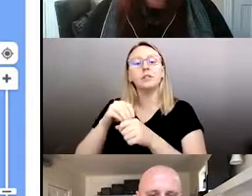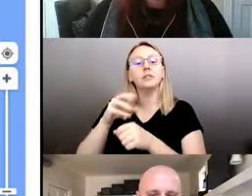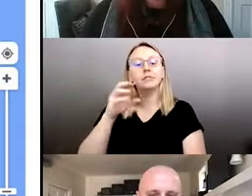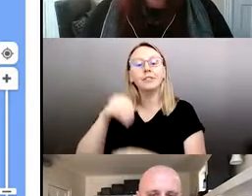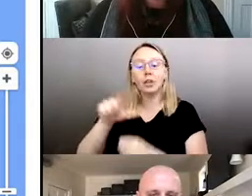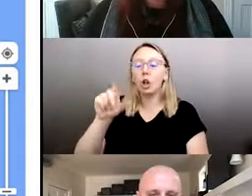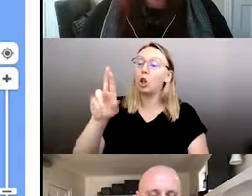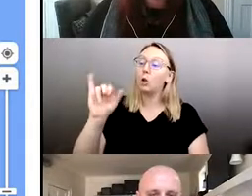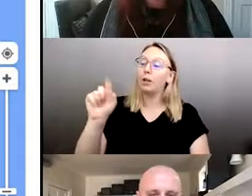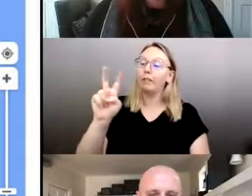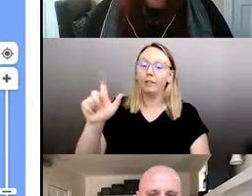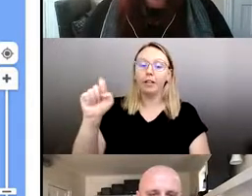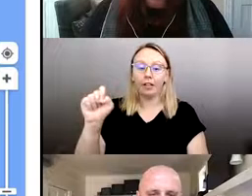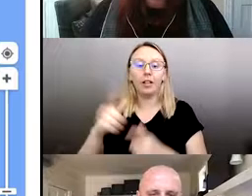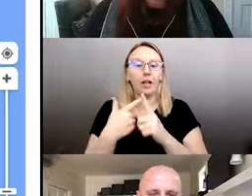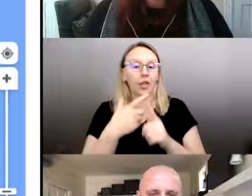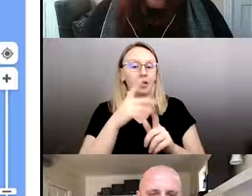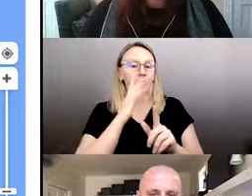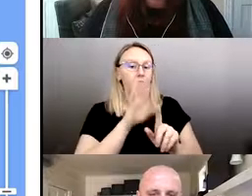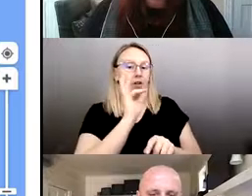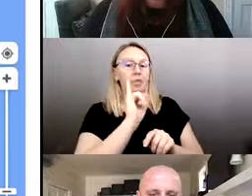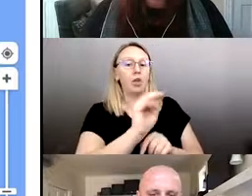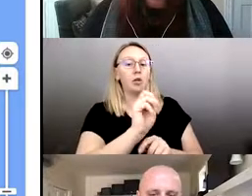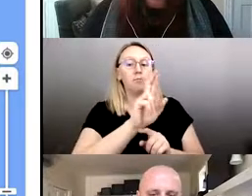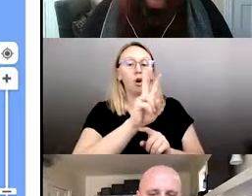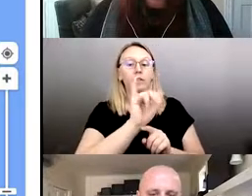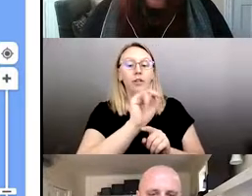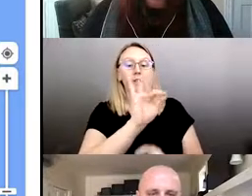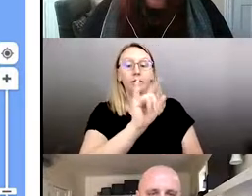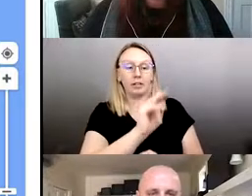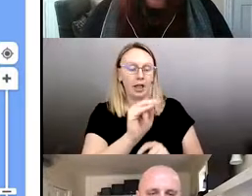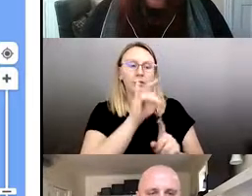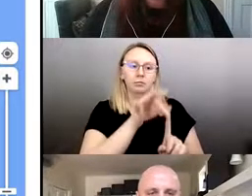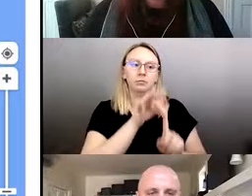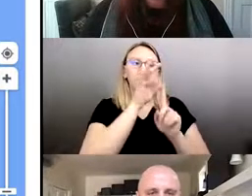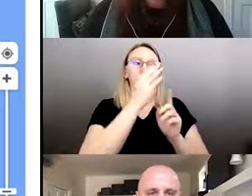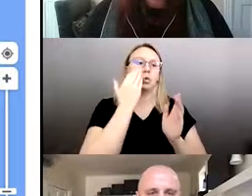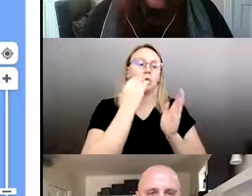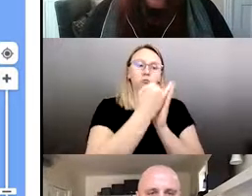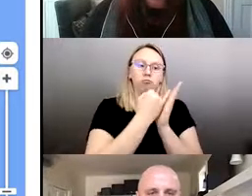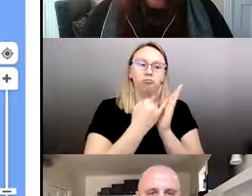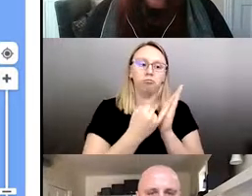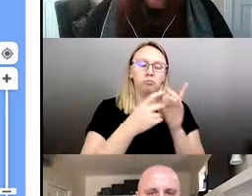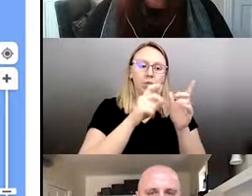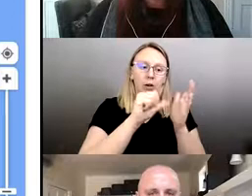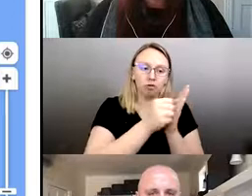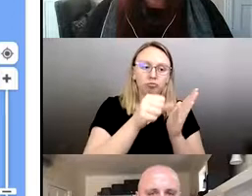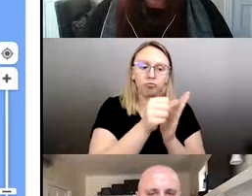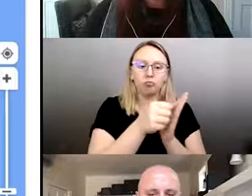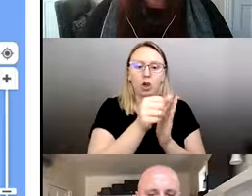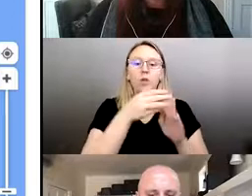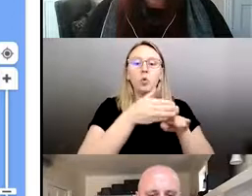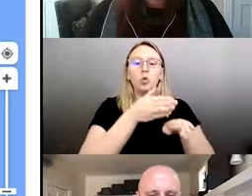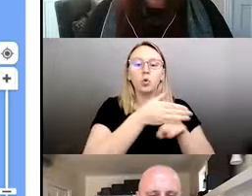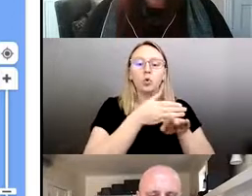artist Marvin Flynn, who is known for exquisitely carved wooden toys and constructed